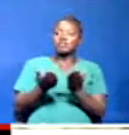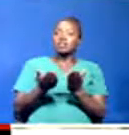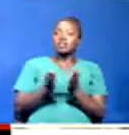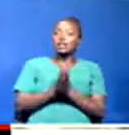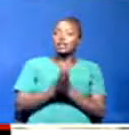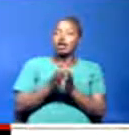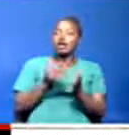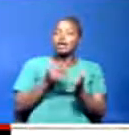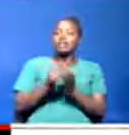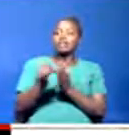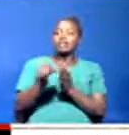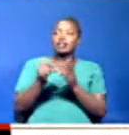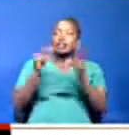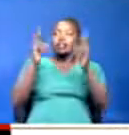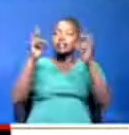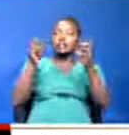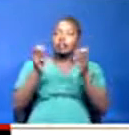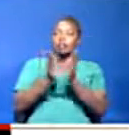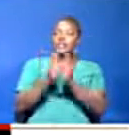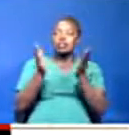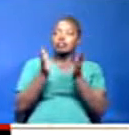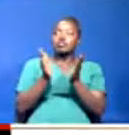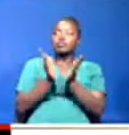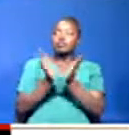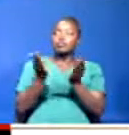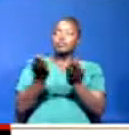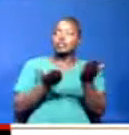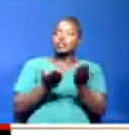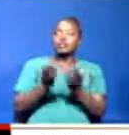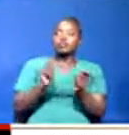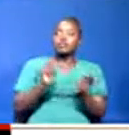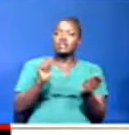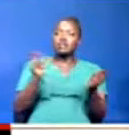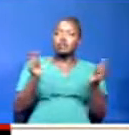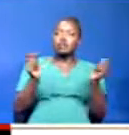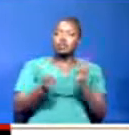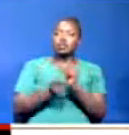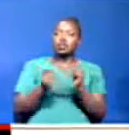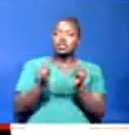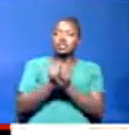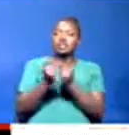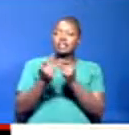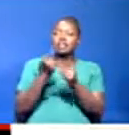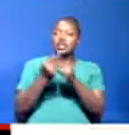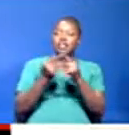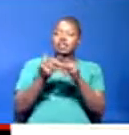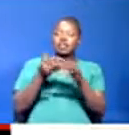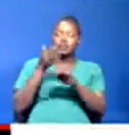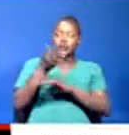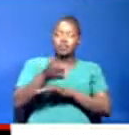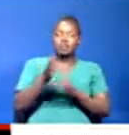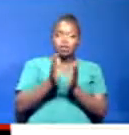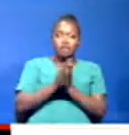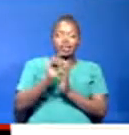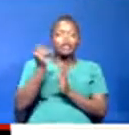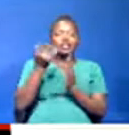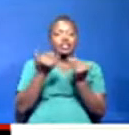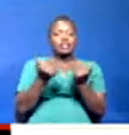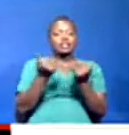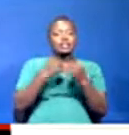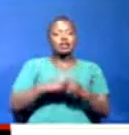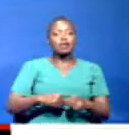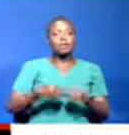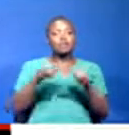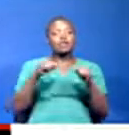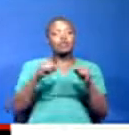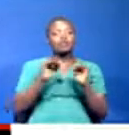running theme, celebrating public service transformation 10 years and beyond. Kenyans are now able to